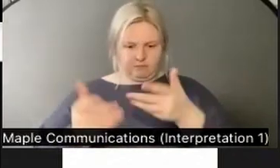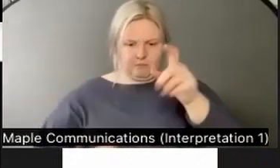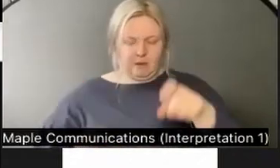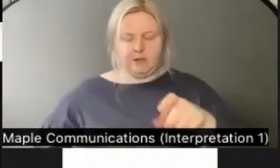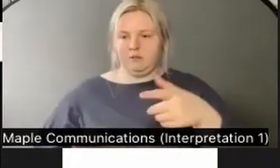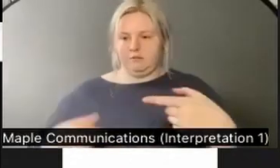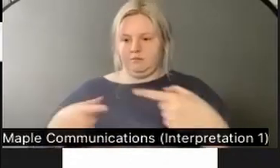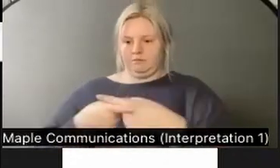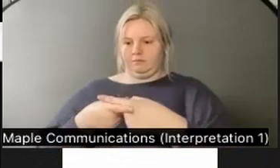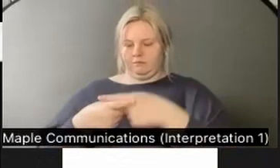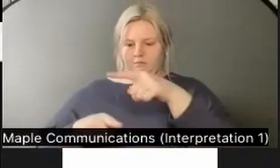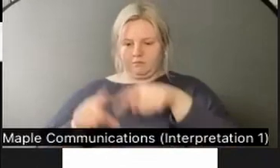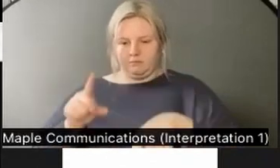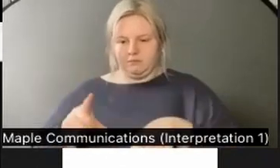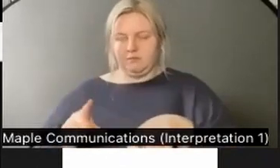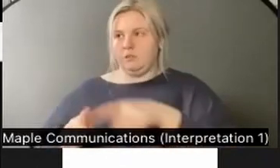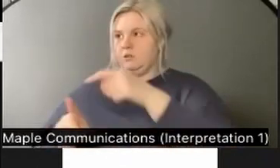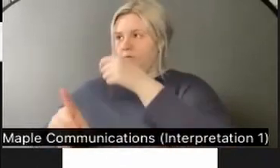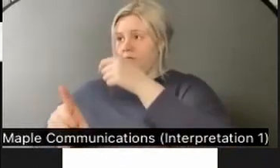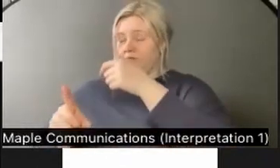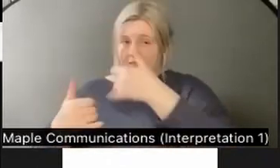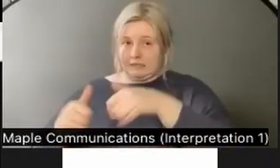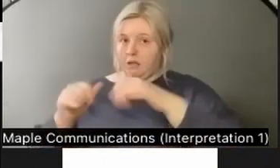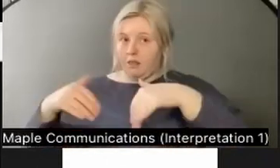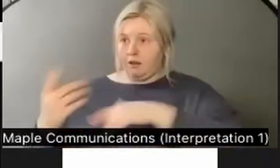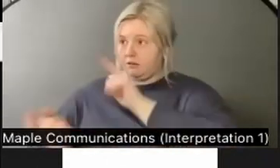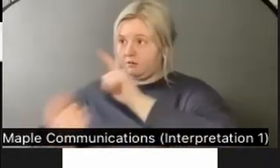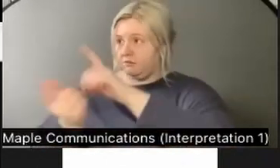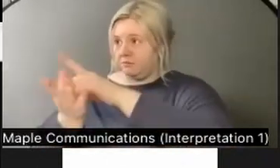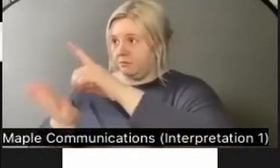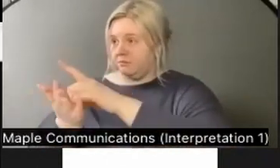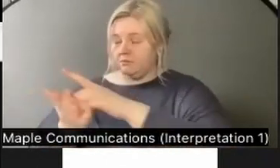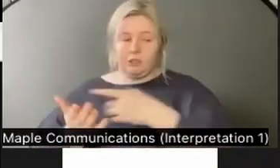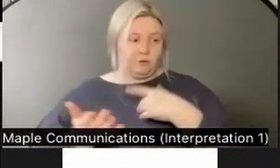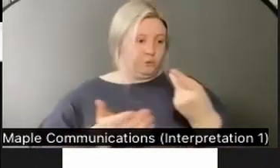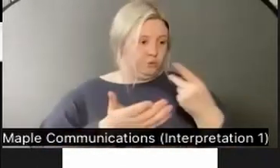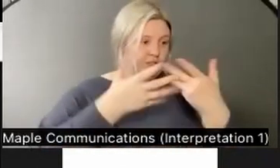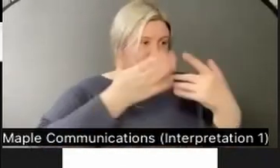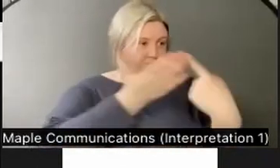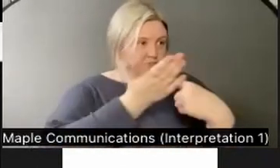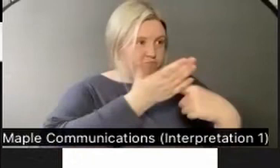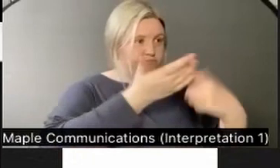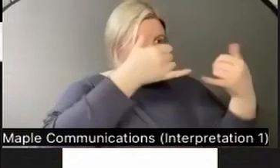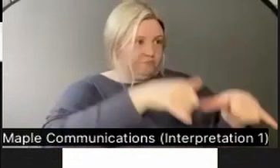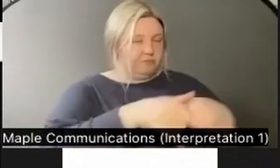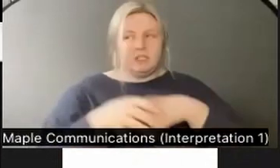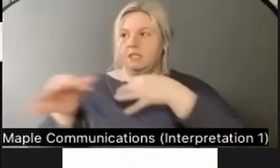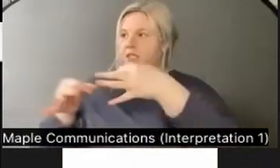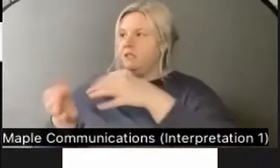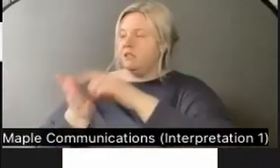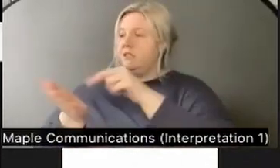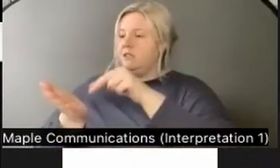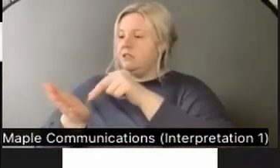who I had yet to meet. After I finished the call, I exclaimed to my nurse, who looked almost